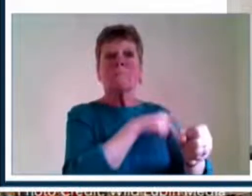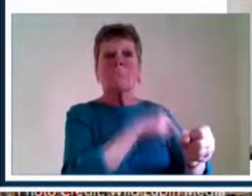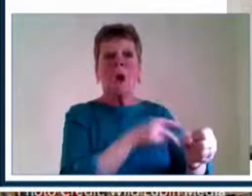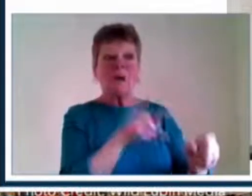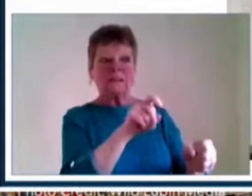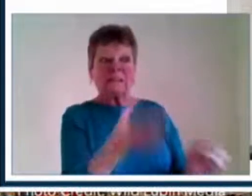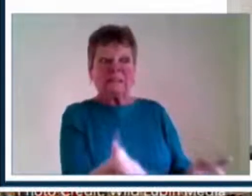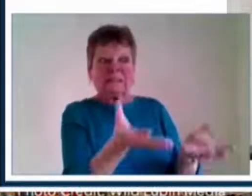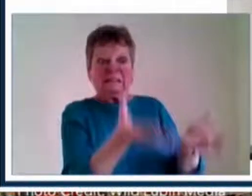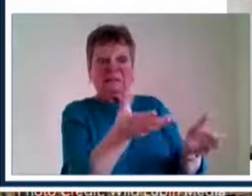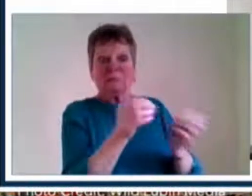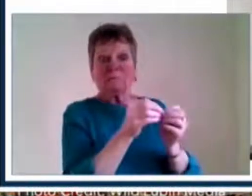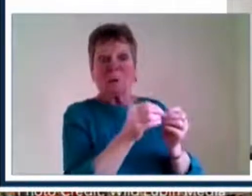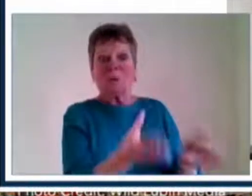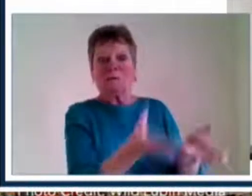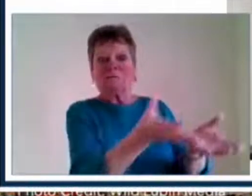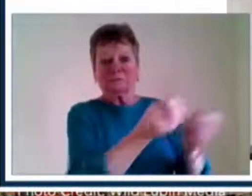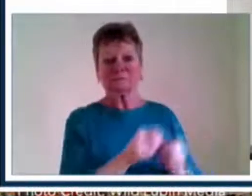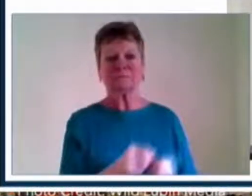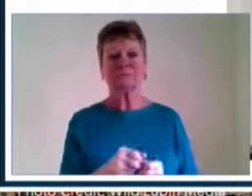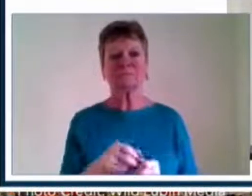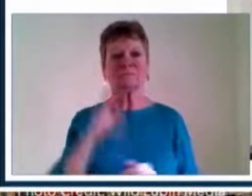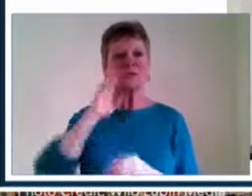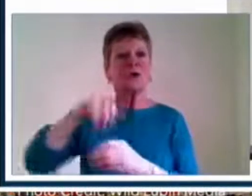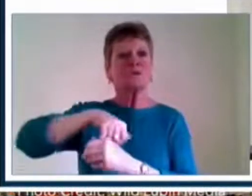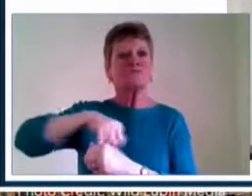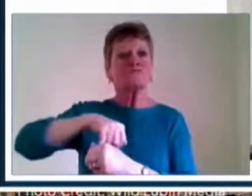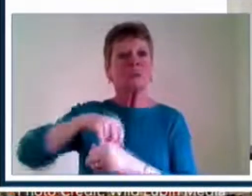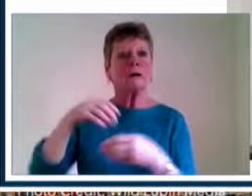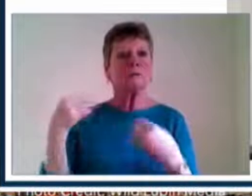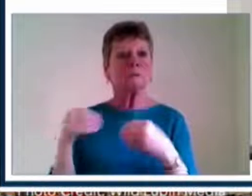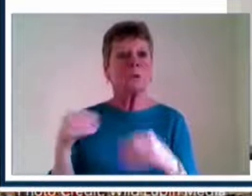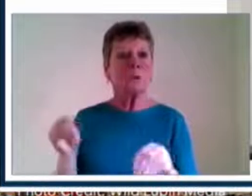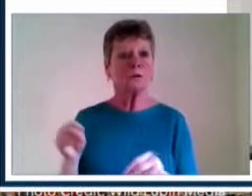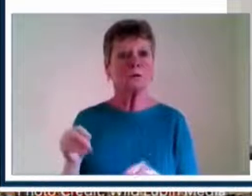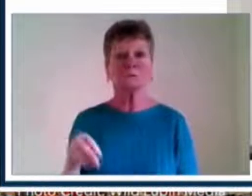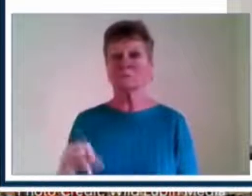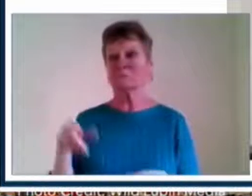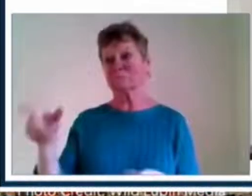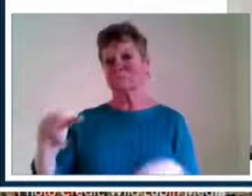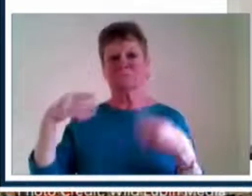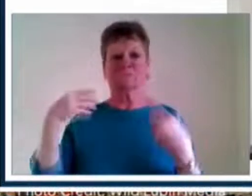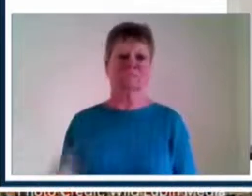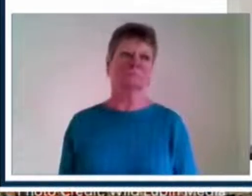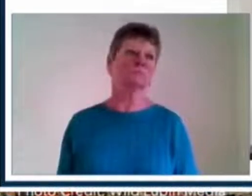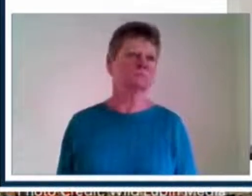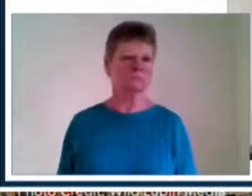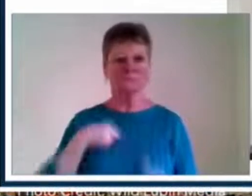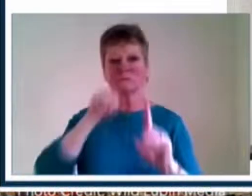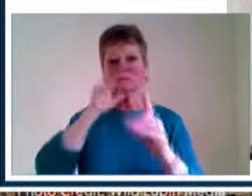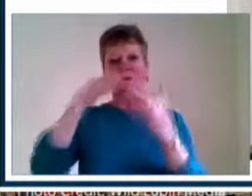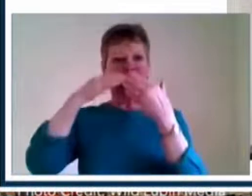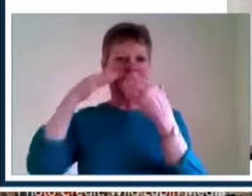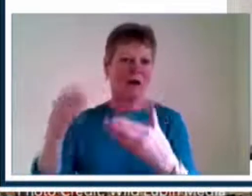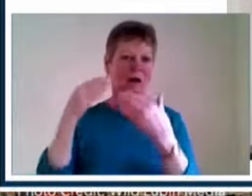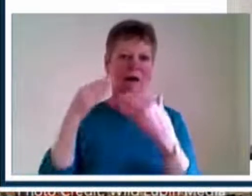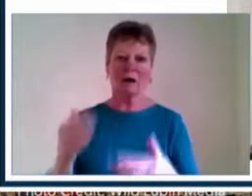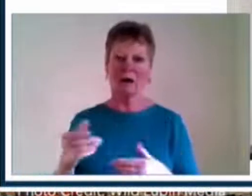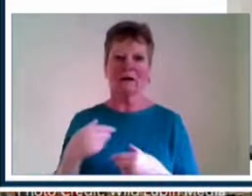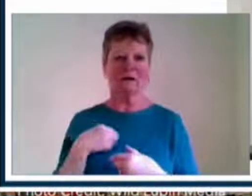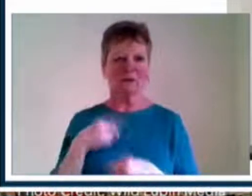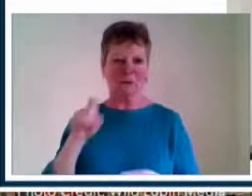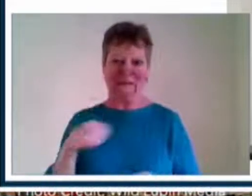higher. Our pharmacies have not let us down over the last couple of years. We can't thank them enough. We're going to lean on them